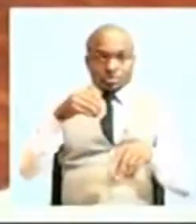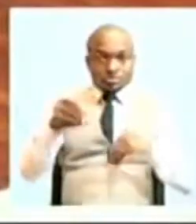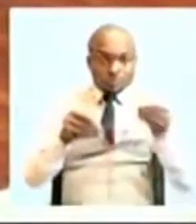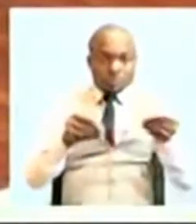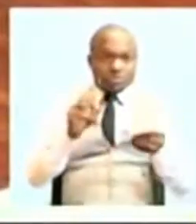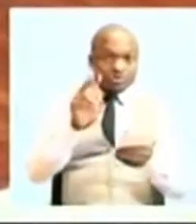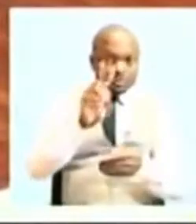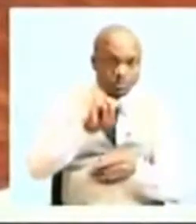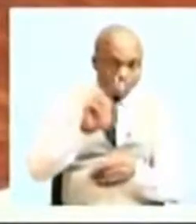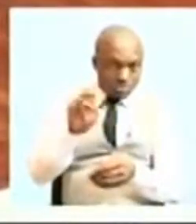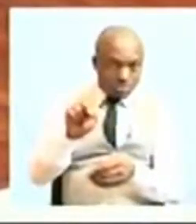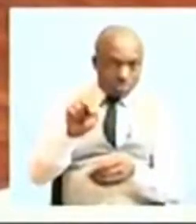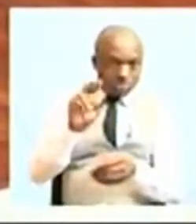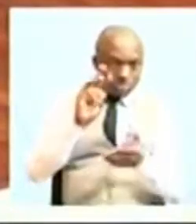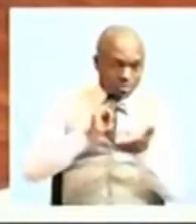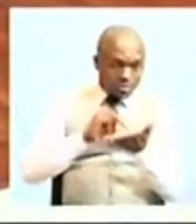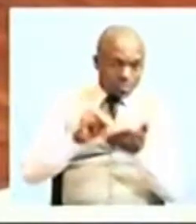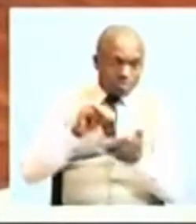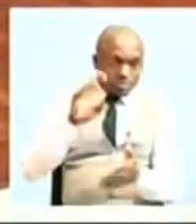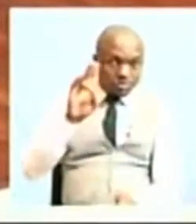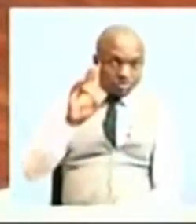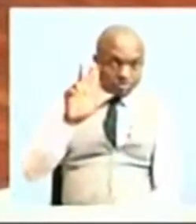to